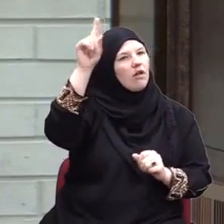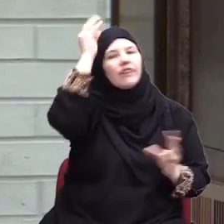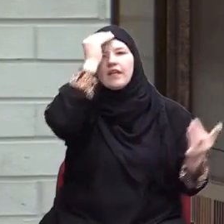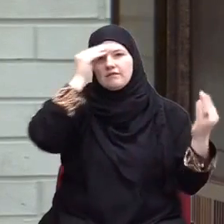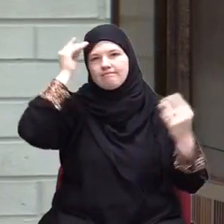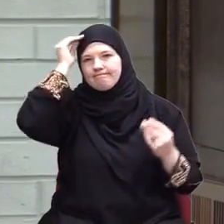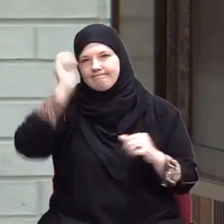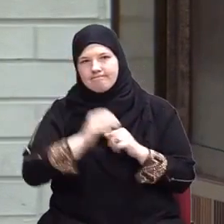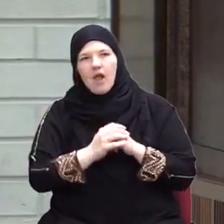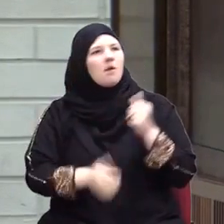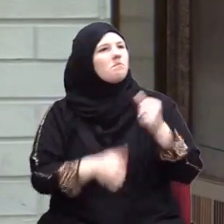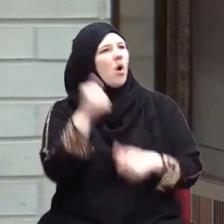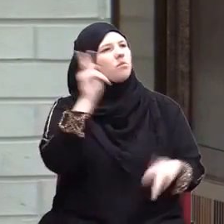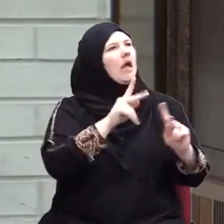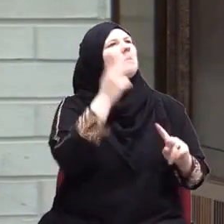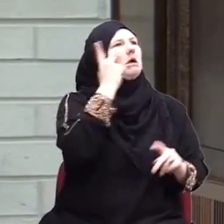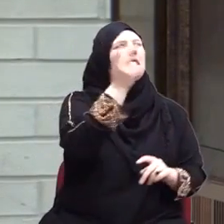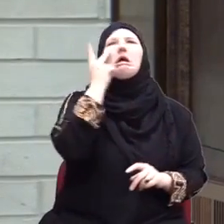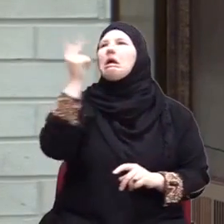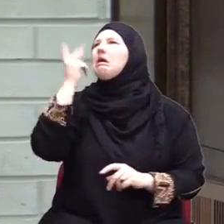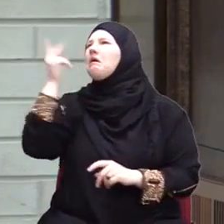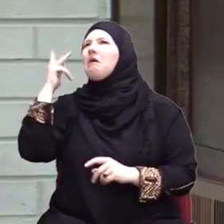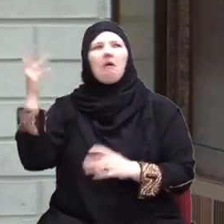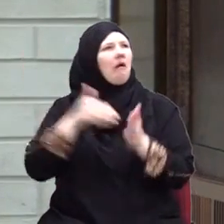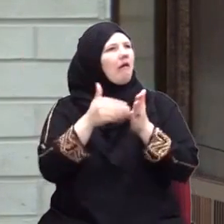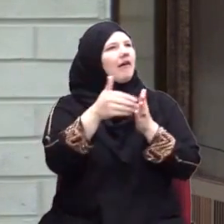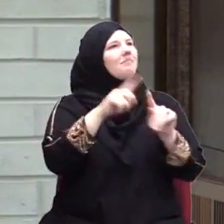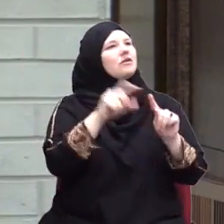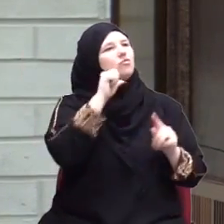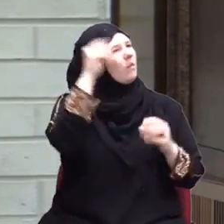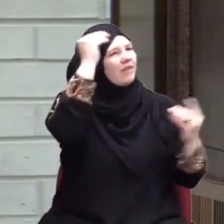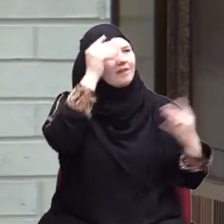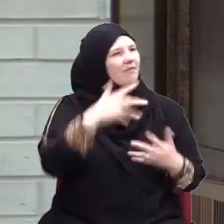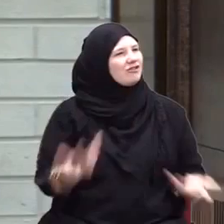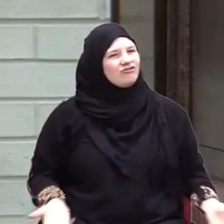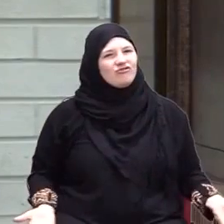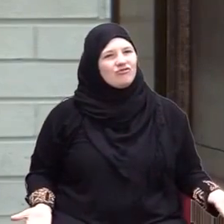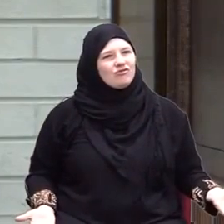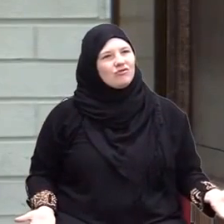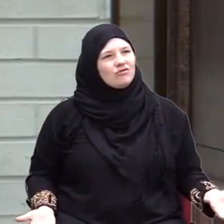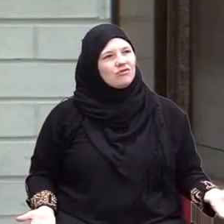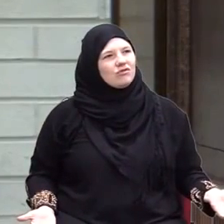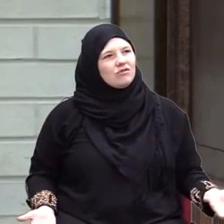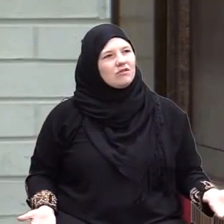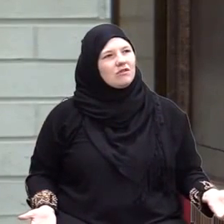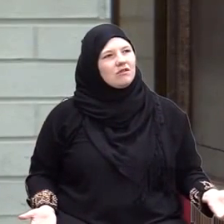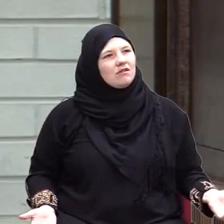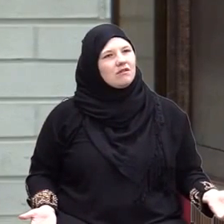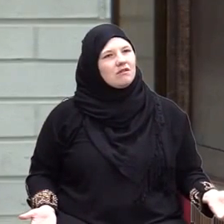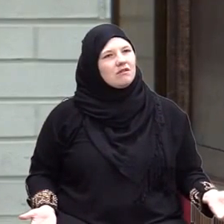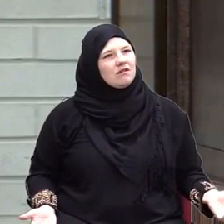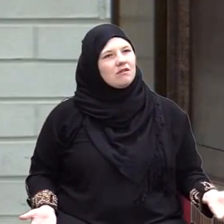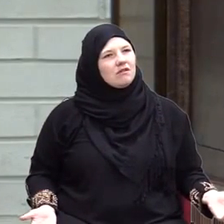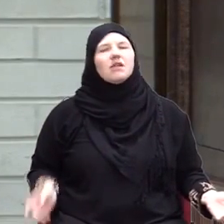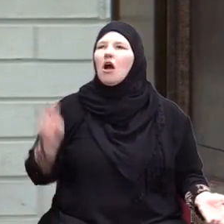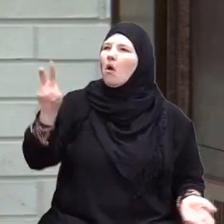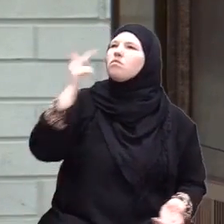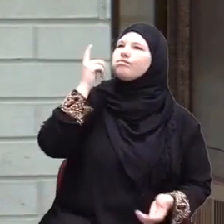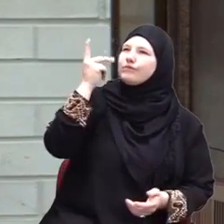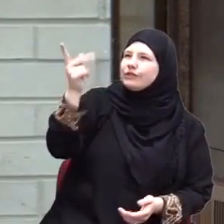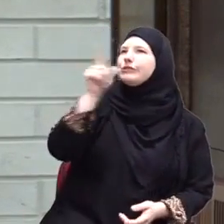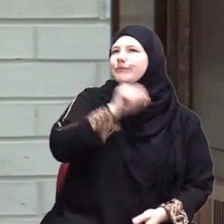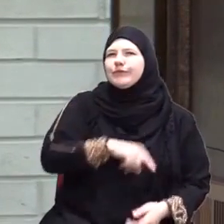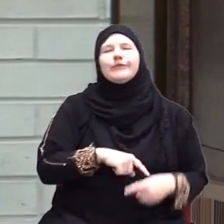reflection, pondering, thinking, analyzing, learning, inquiring. That is